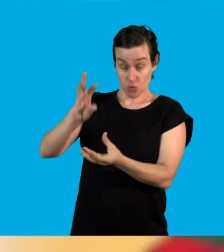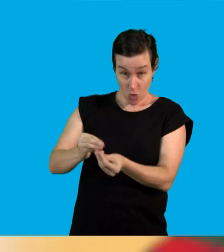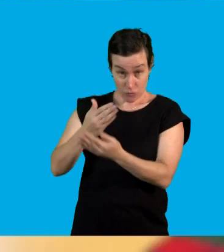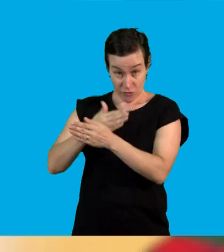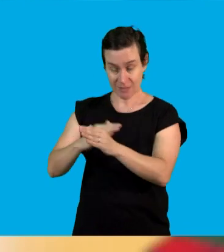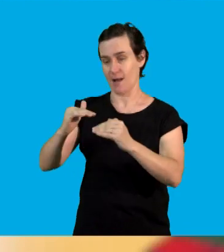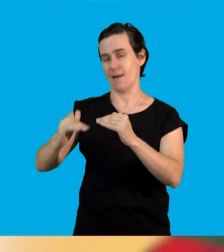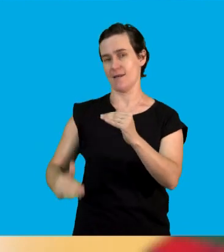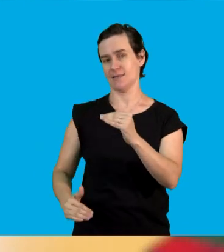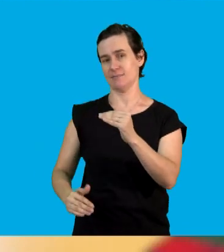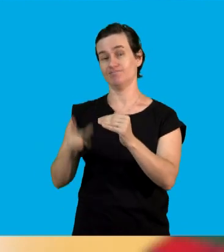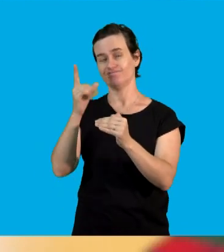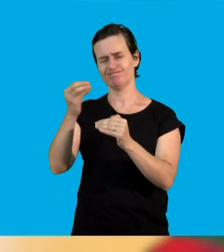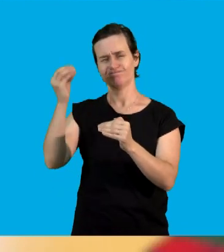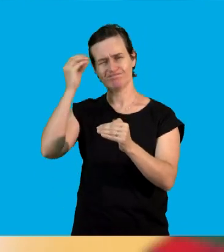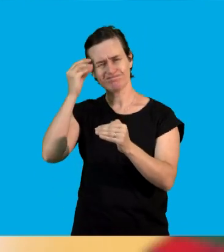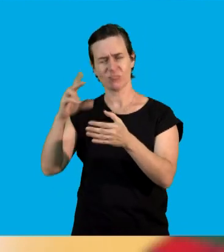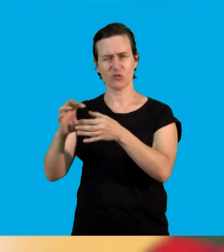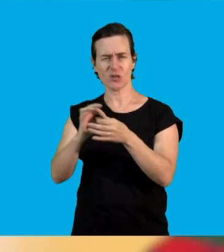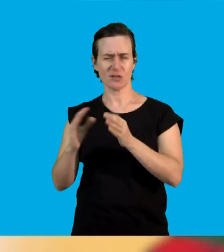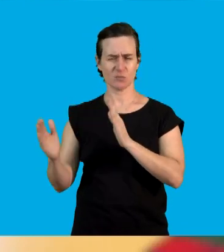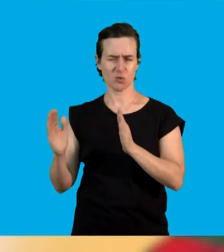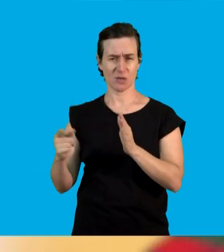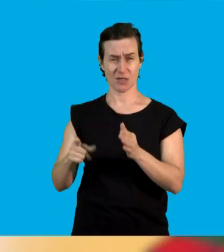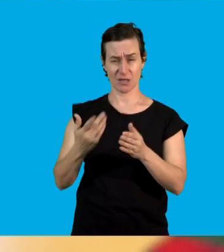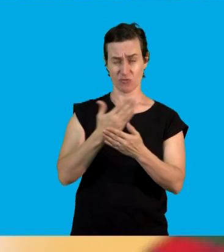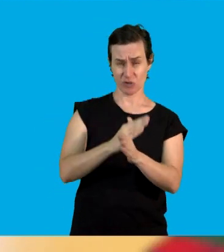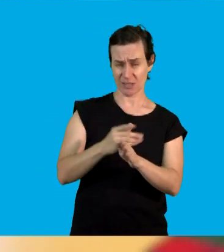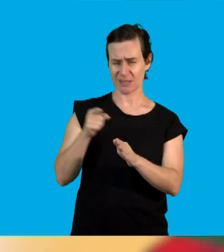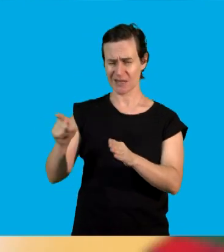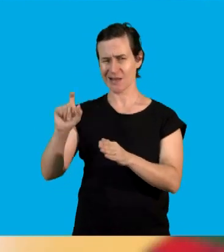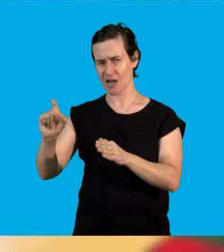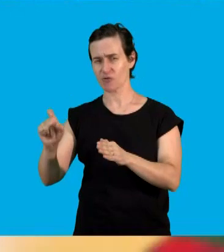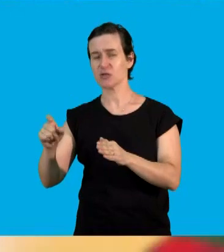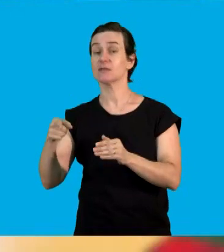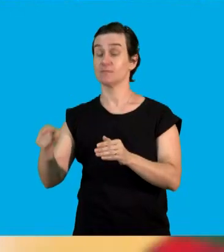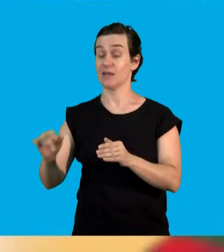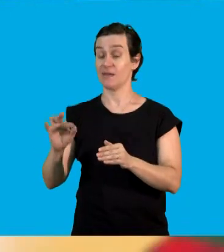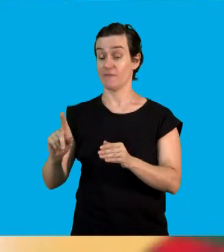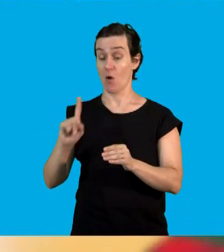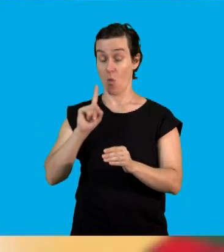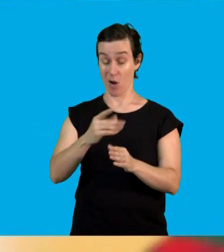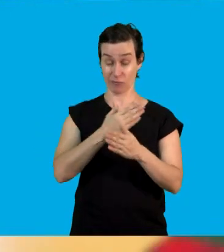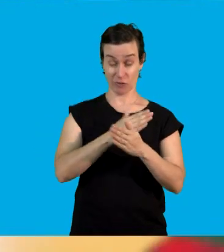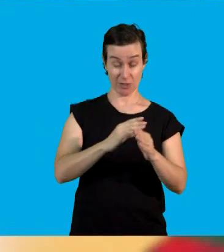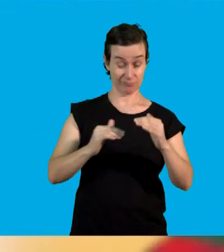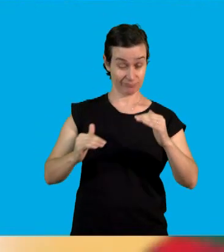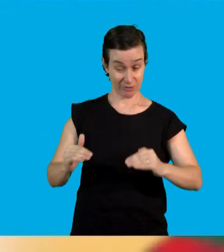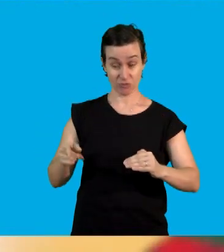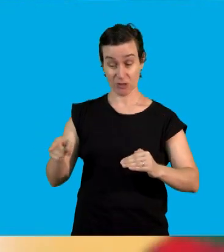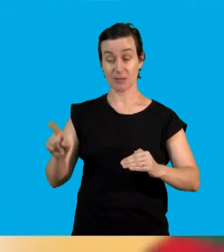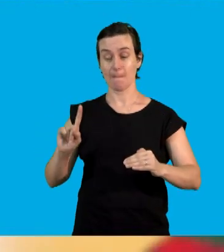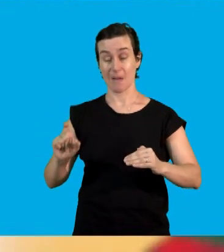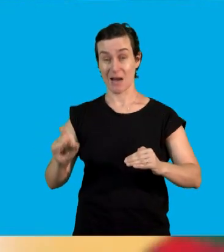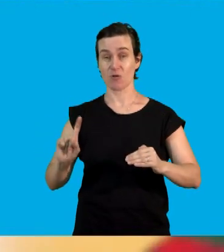circuit. Now remember the relationship between the resistance and current, that they are inversely proportional. When one decreases, the other